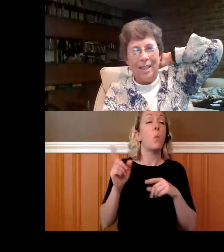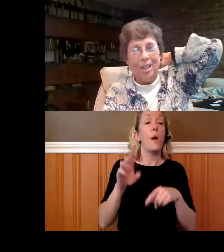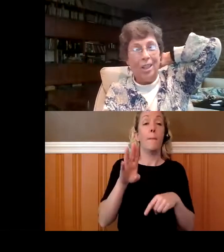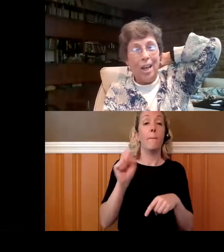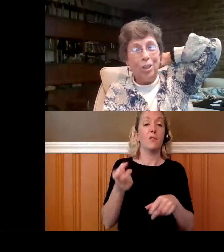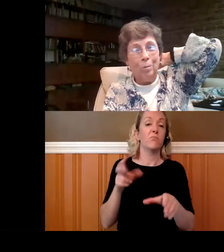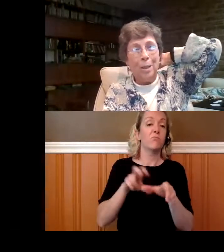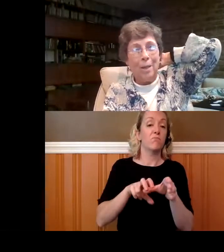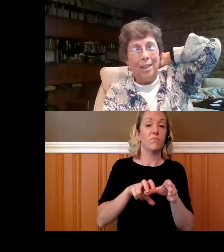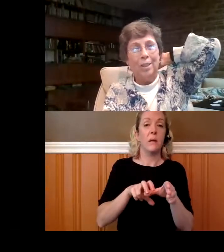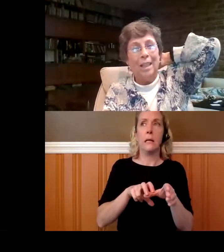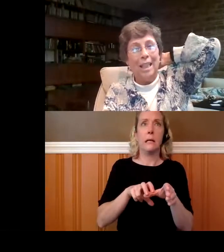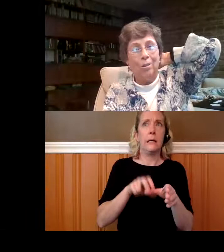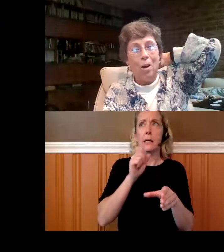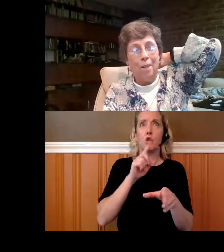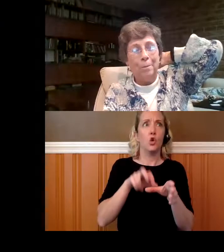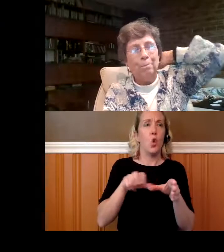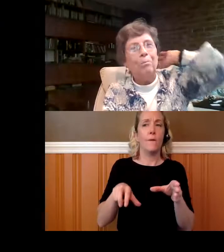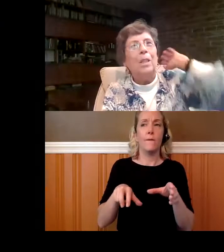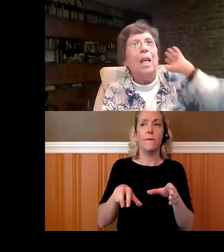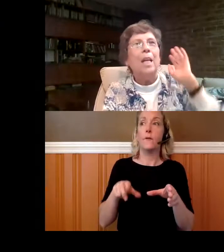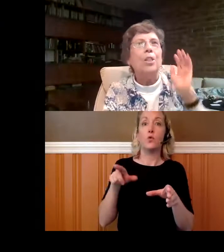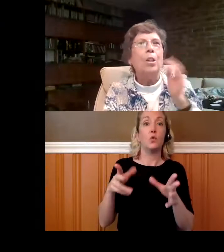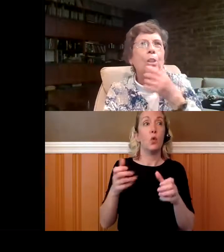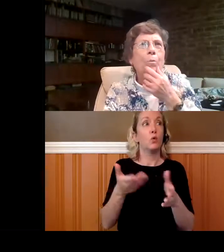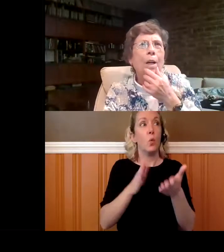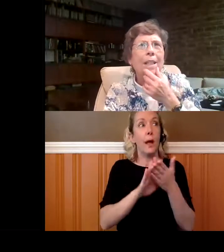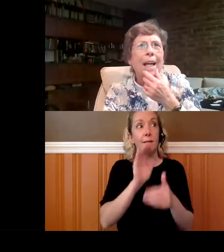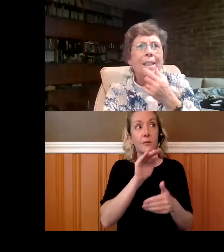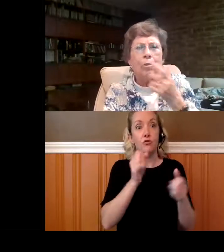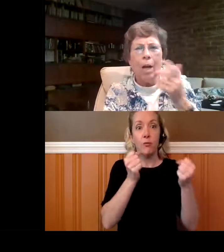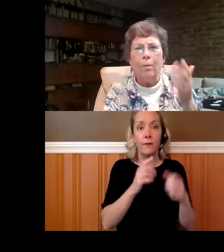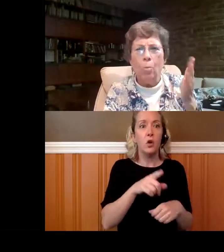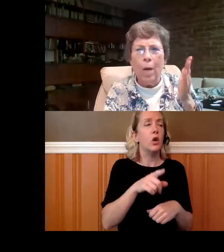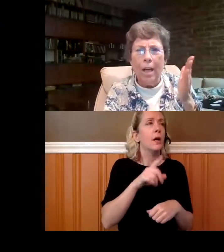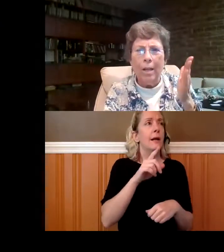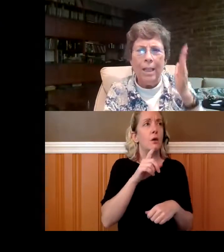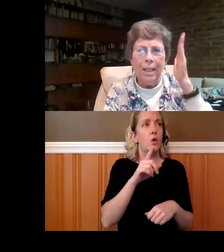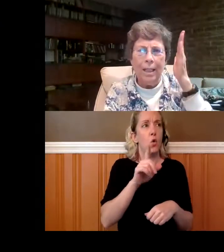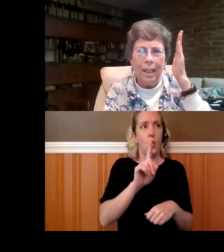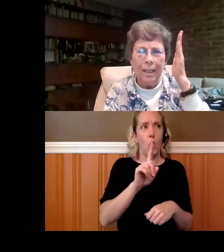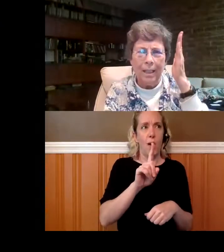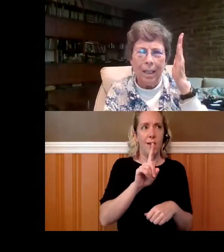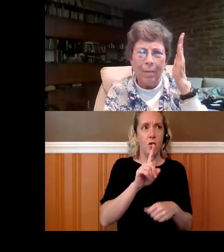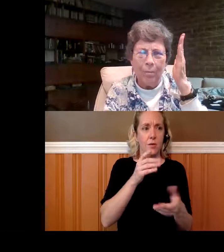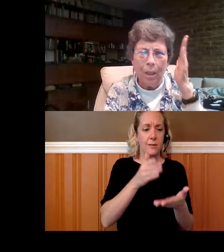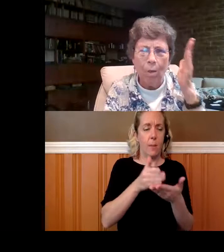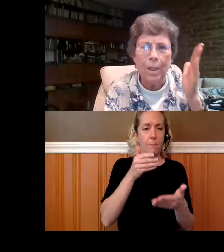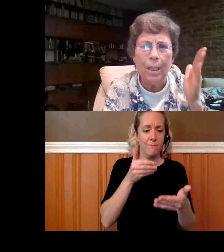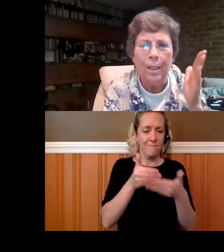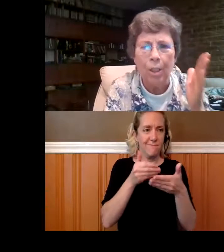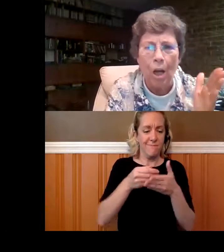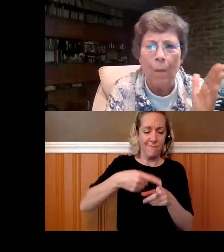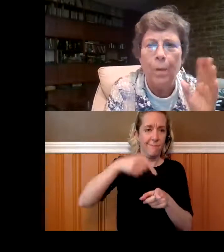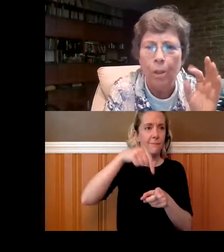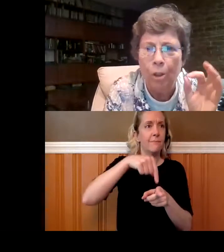And so she wants to ask the driver, where is the closest stop that's closest to where she wants to get